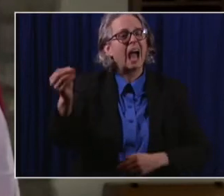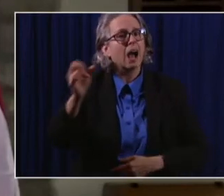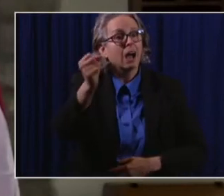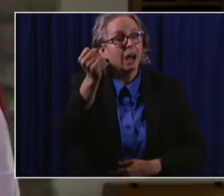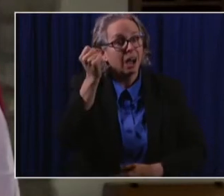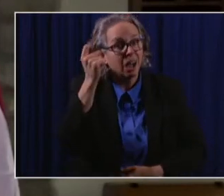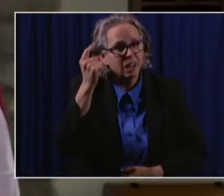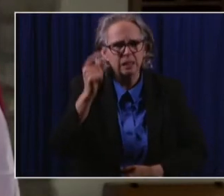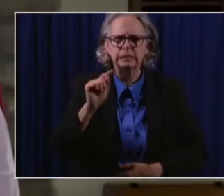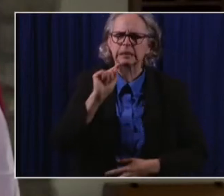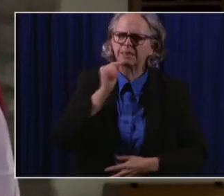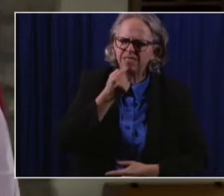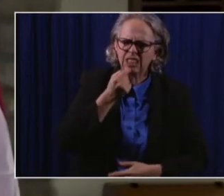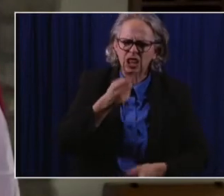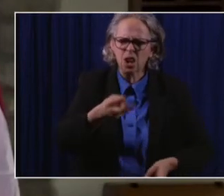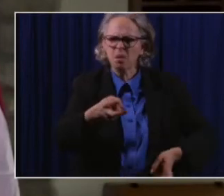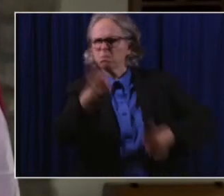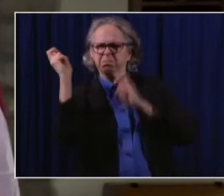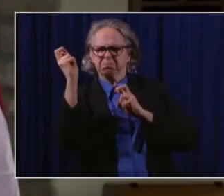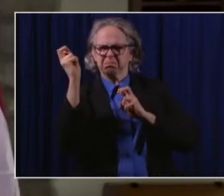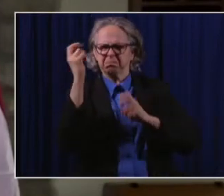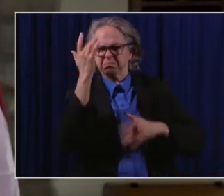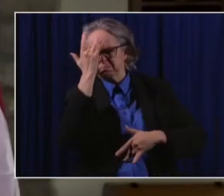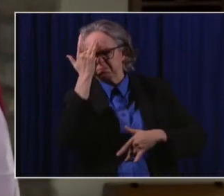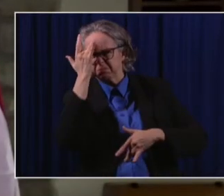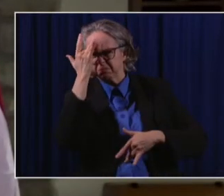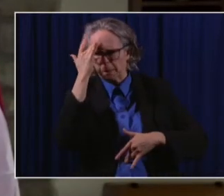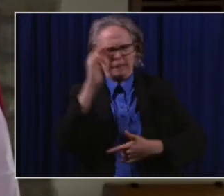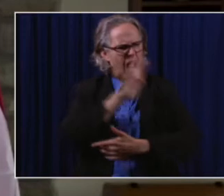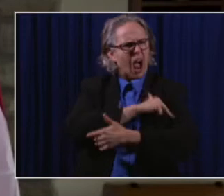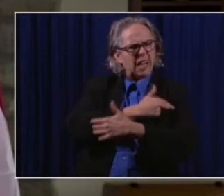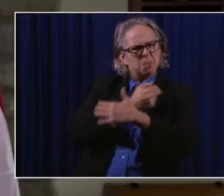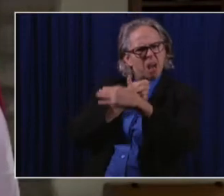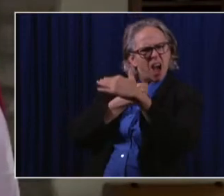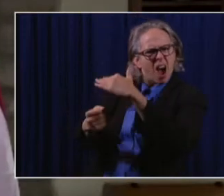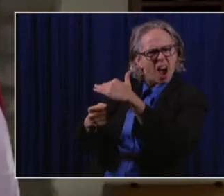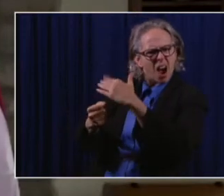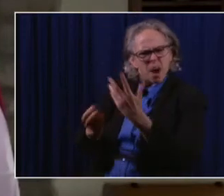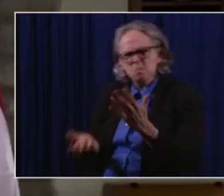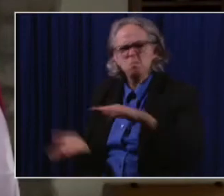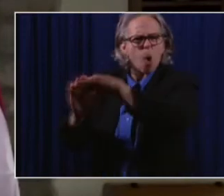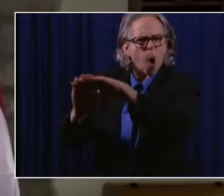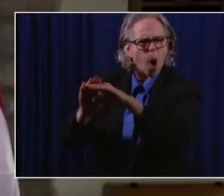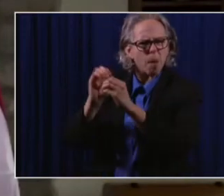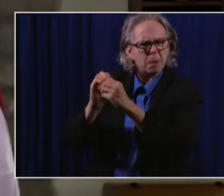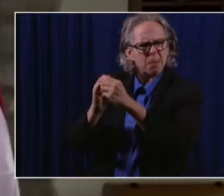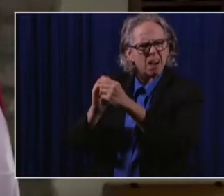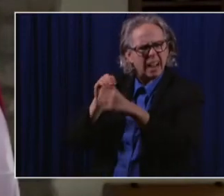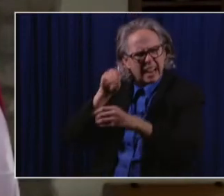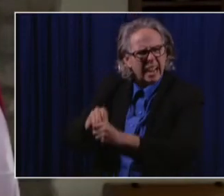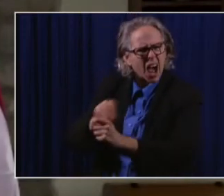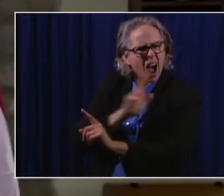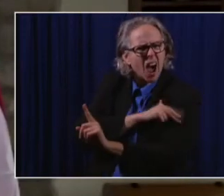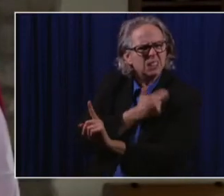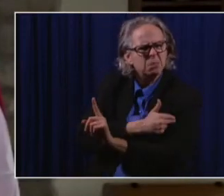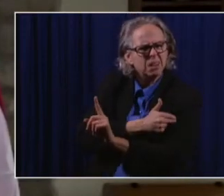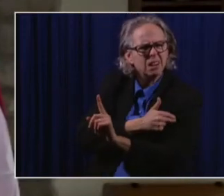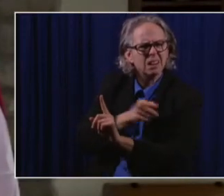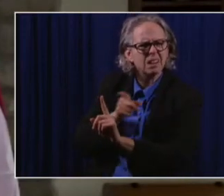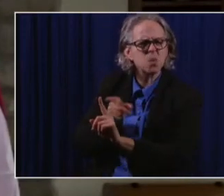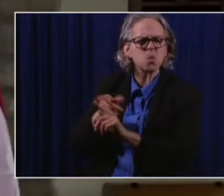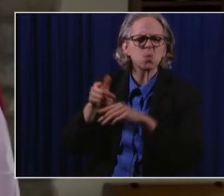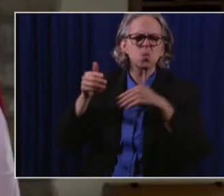lagging indicator. And as we see more cases, we assume we're going to see more hospitalizations. But already, we're seeing